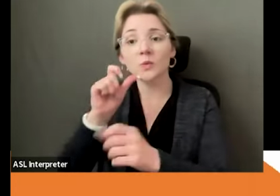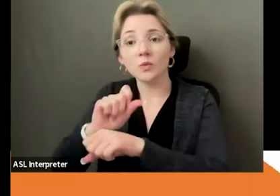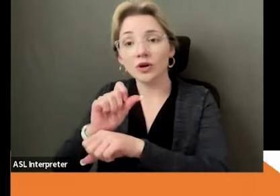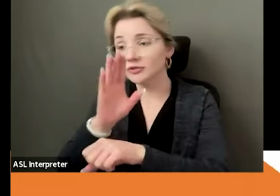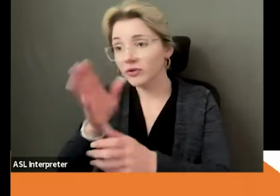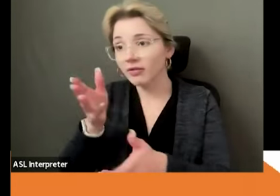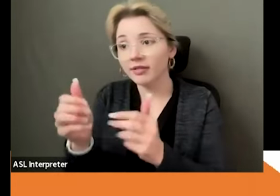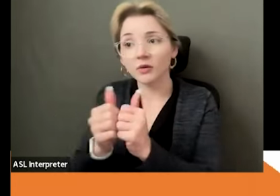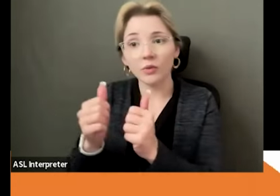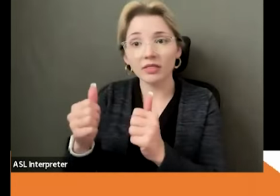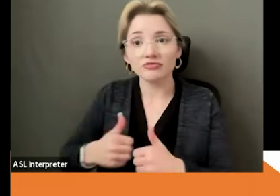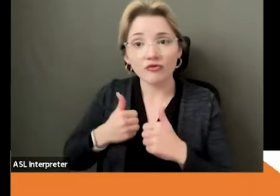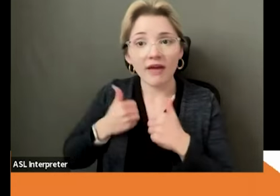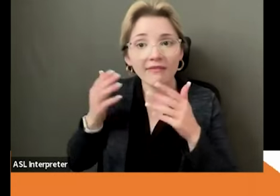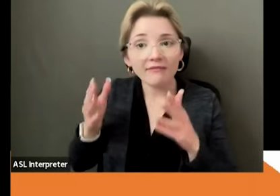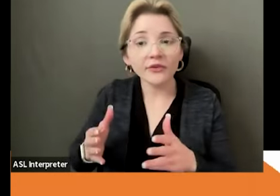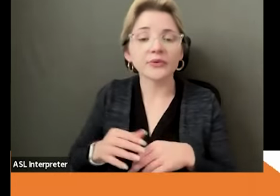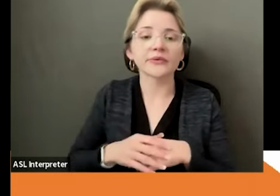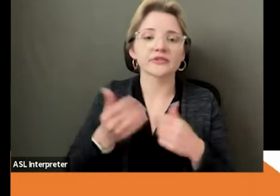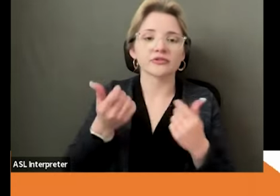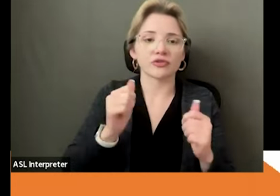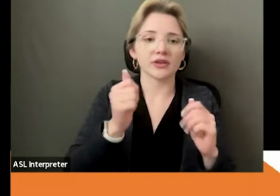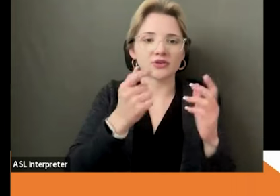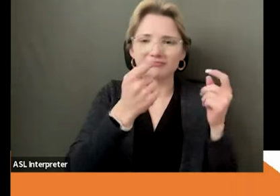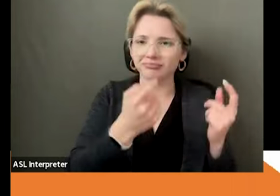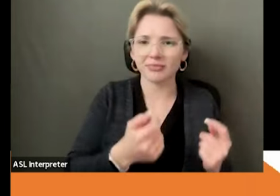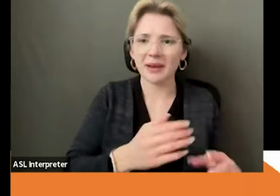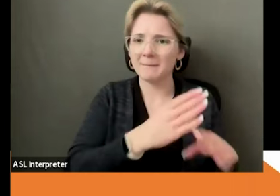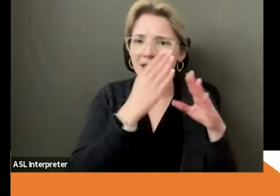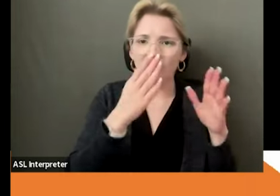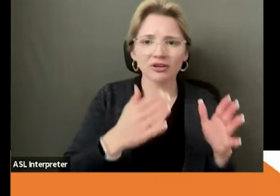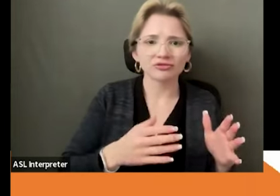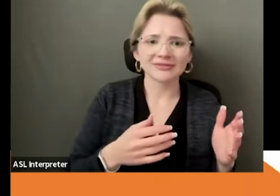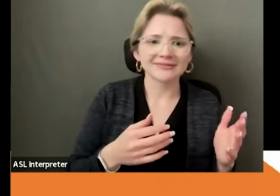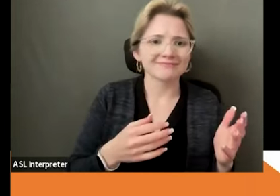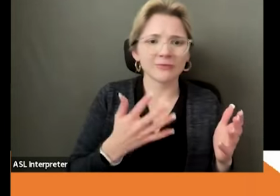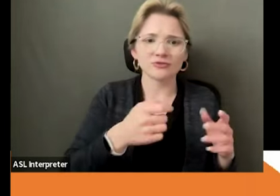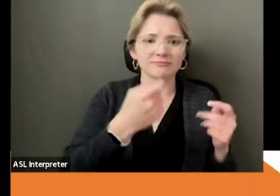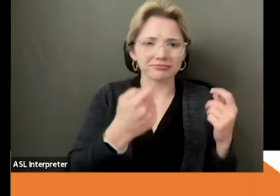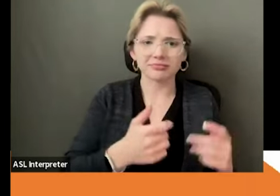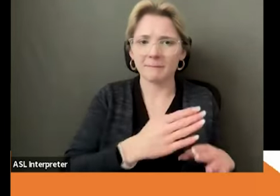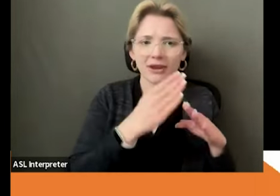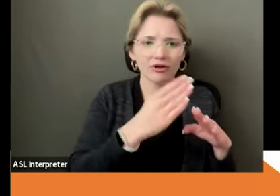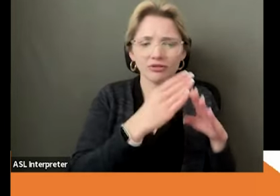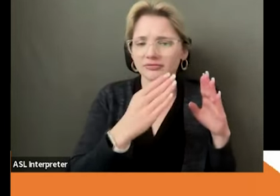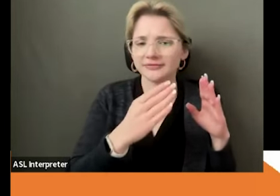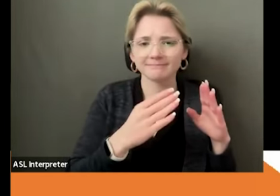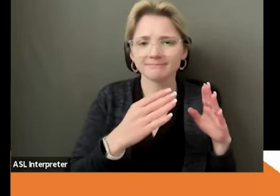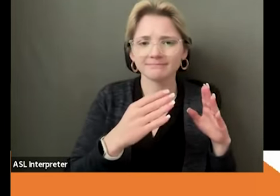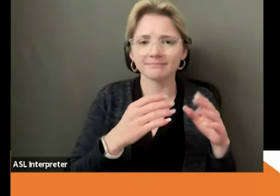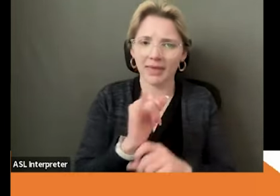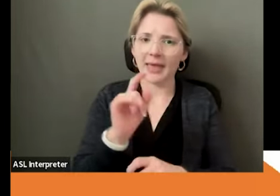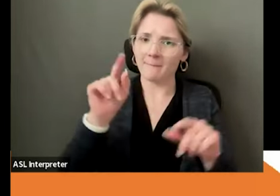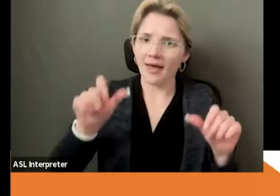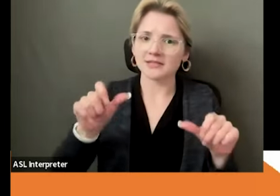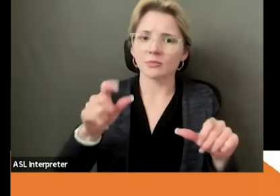housing barriers, or just trying to get housing and have questions about the process and the protections for survivors.